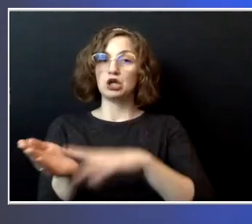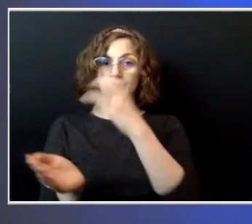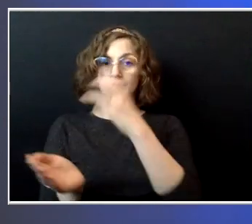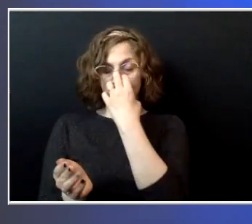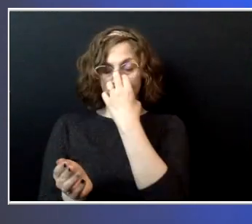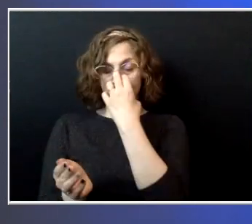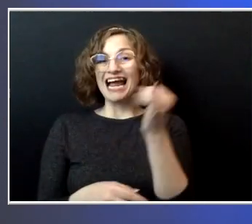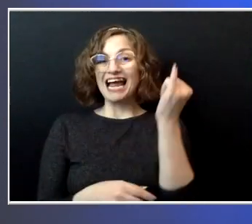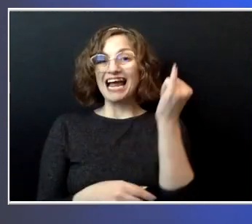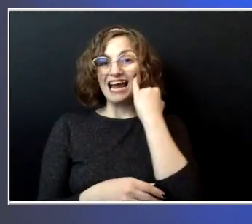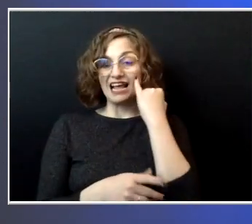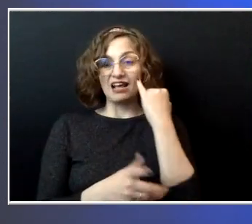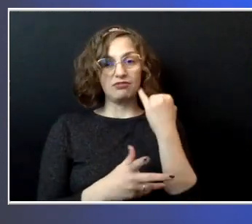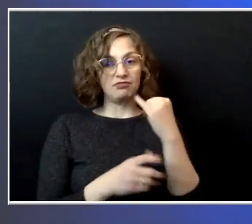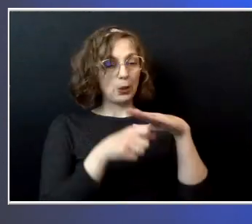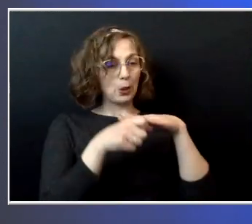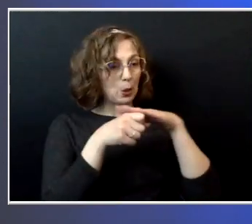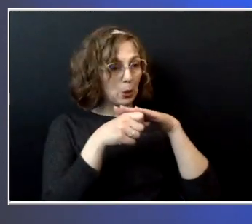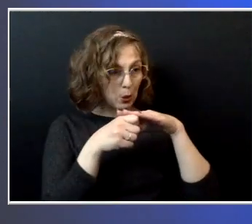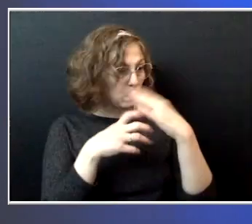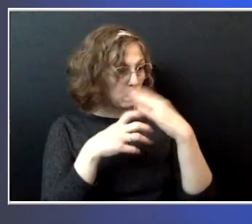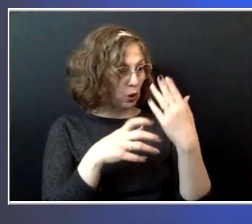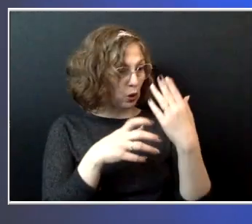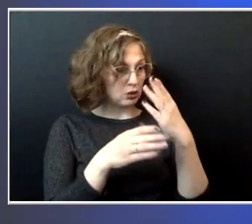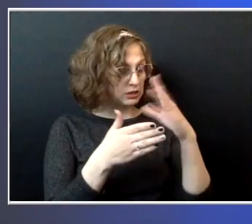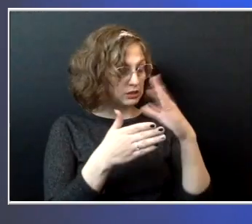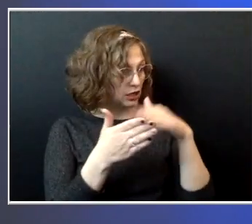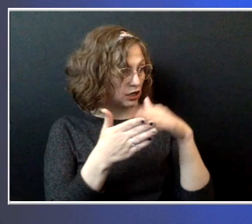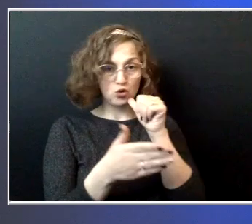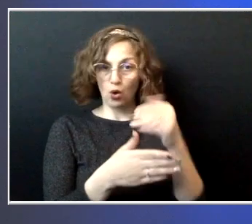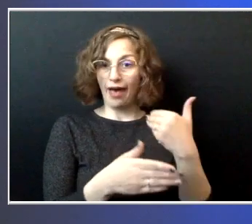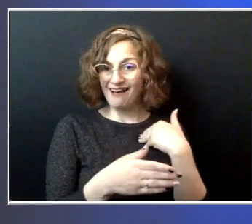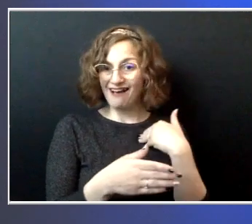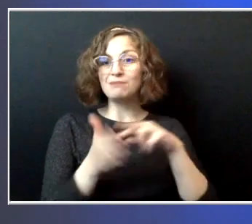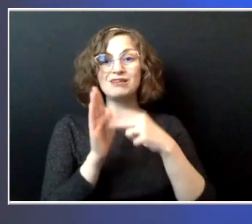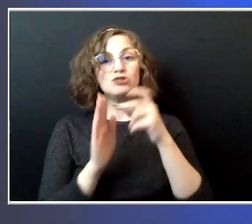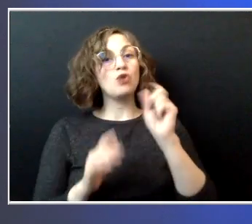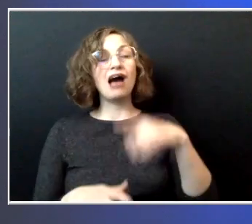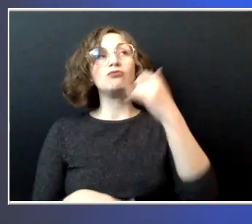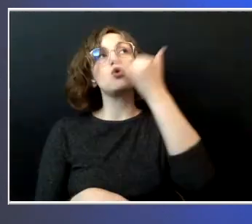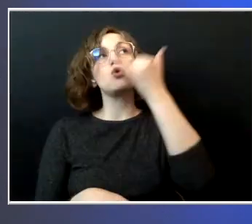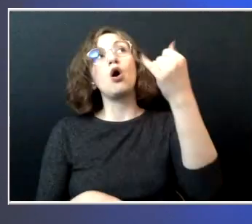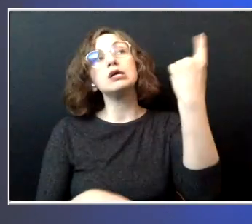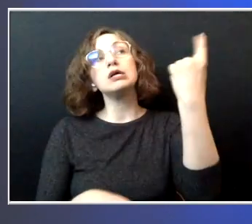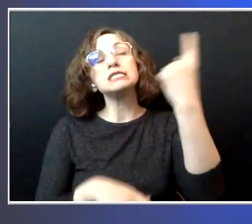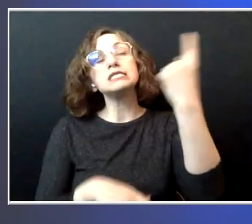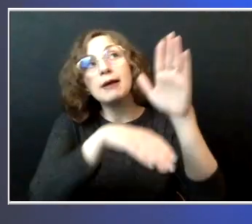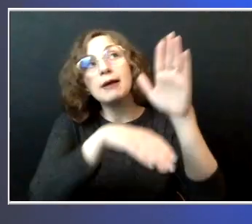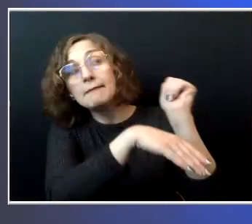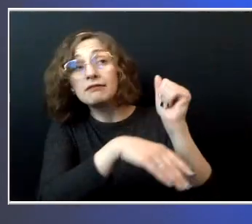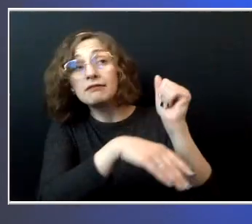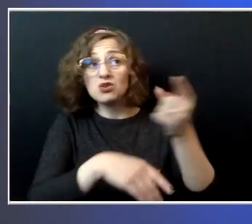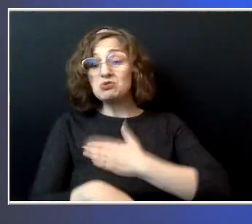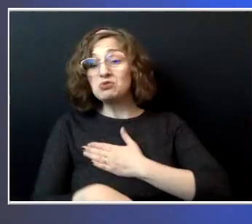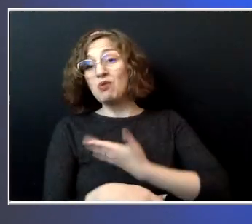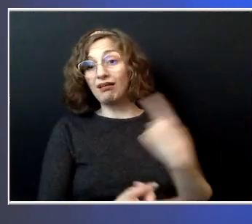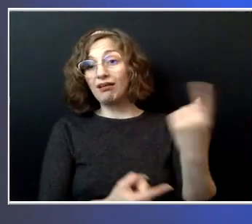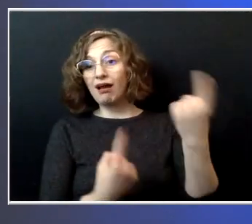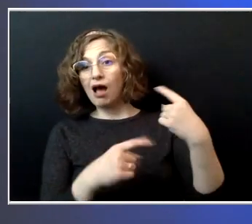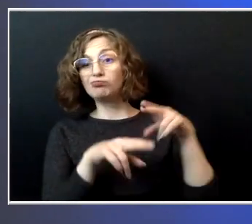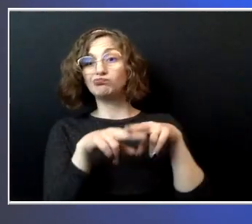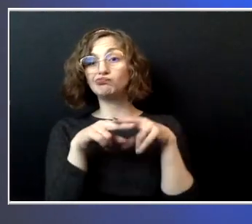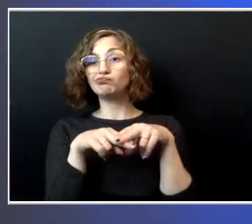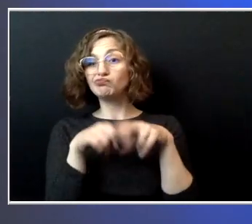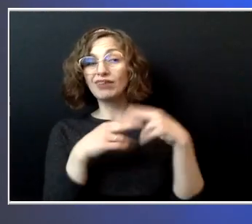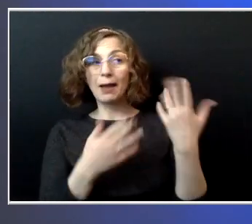find out if they're available. Can they come to sit around? And you may or may not use them, but that's an added cost to the local healthcare system.